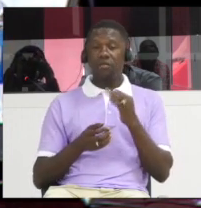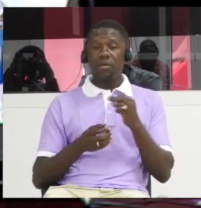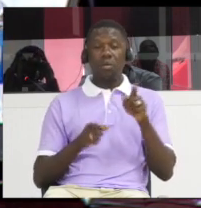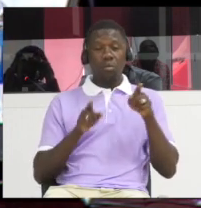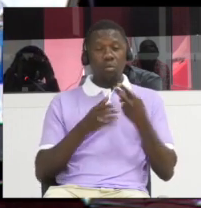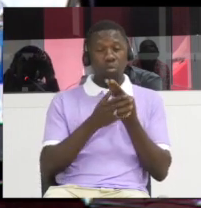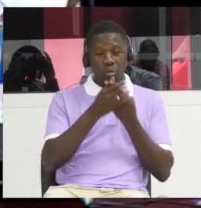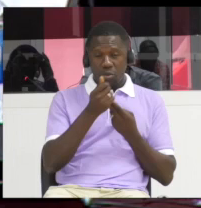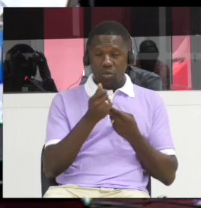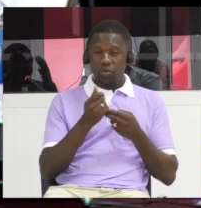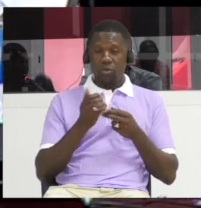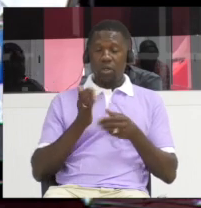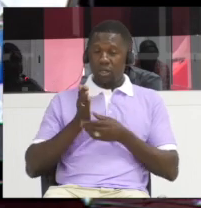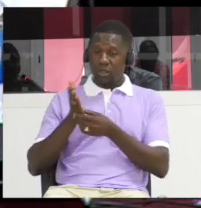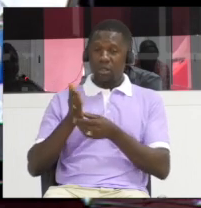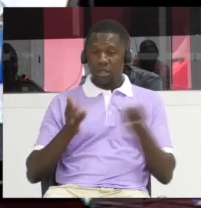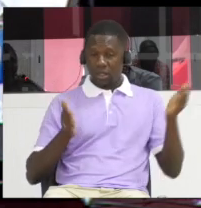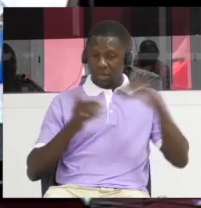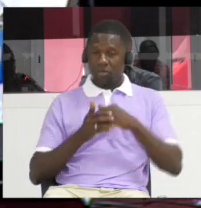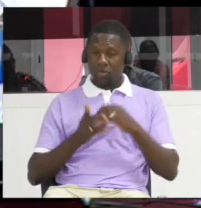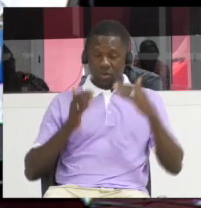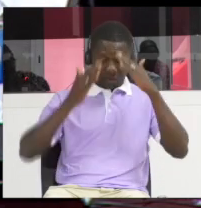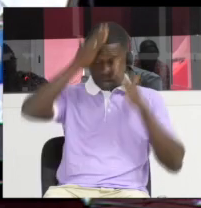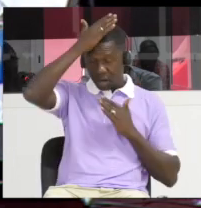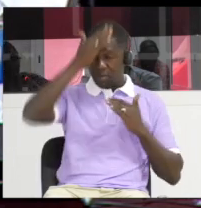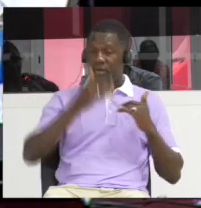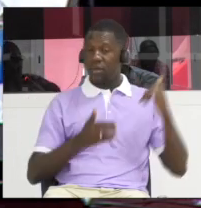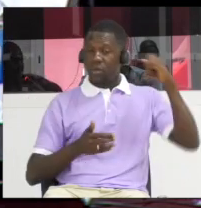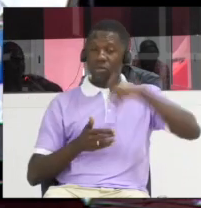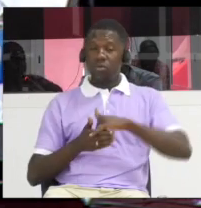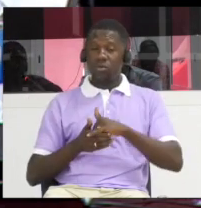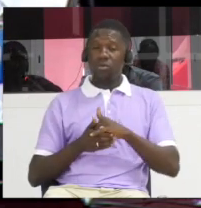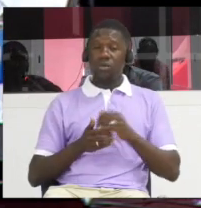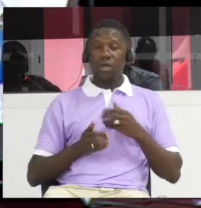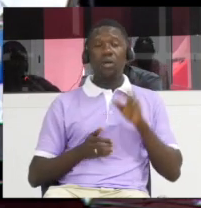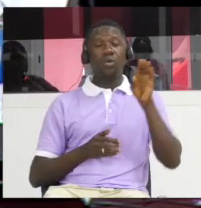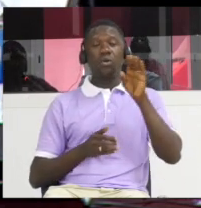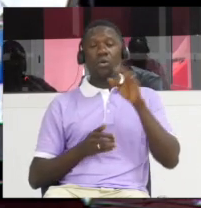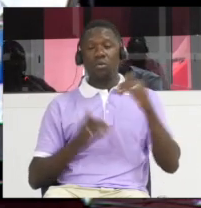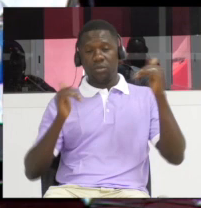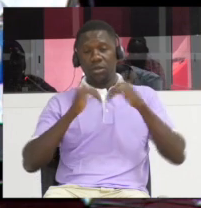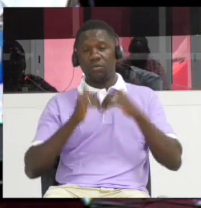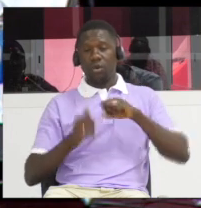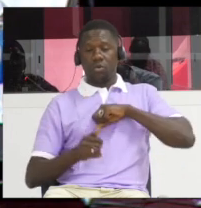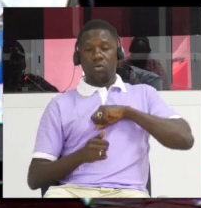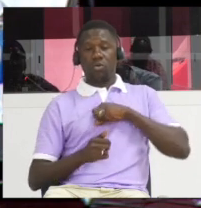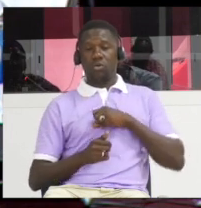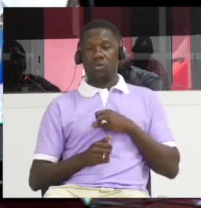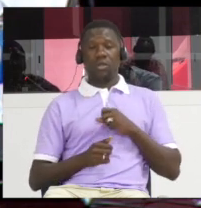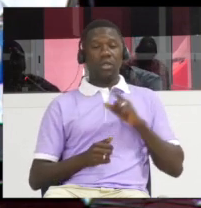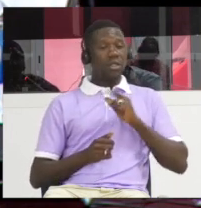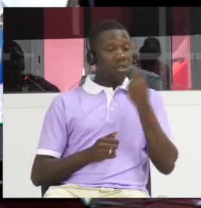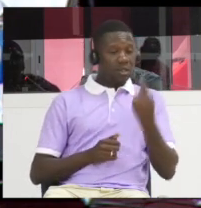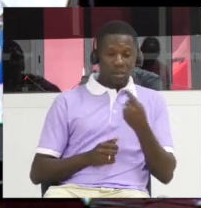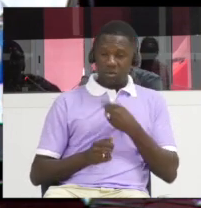army camp, say in Yindum barracks, and call meetings of their own, each